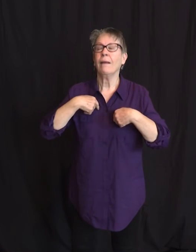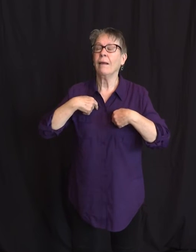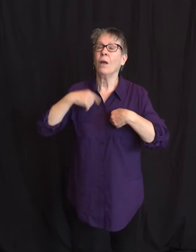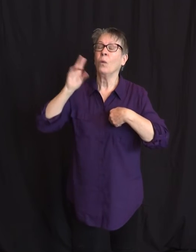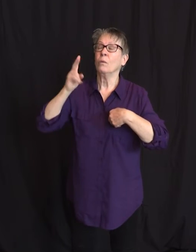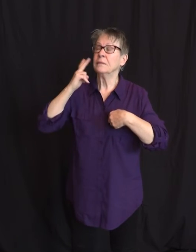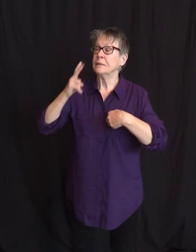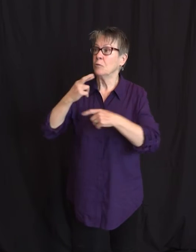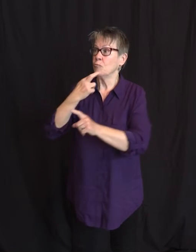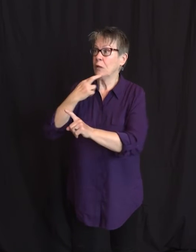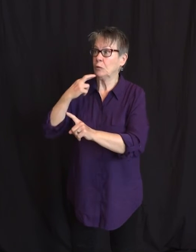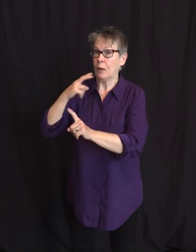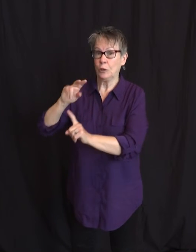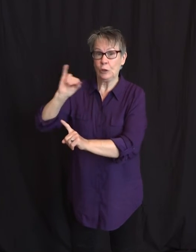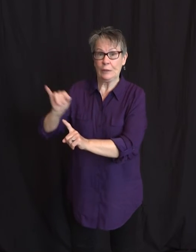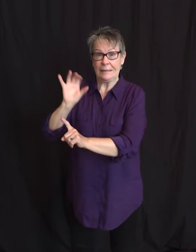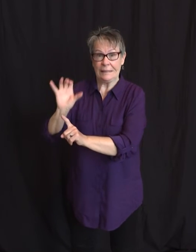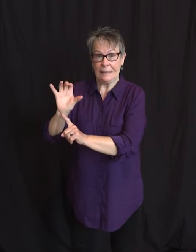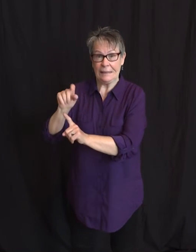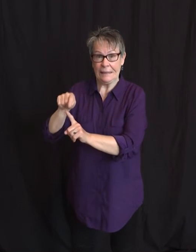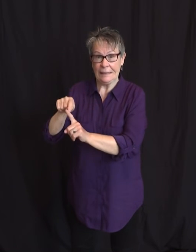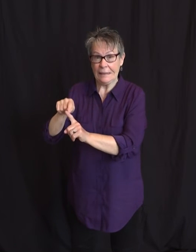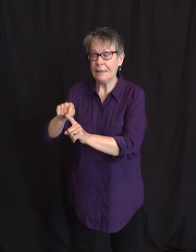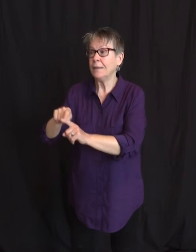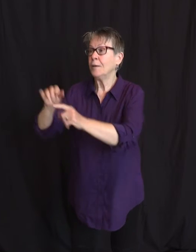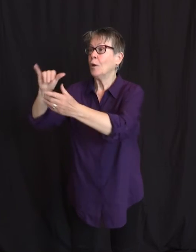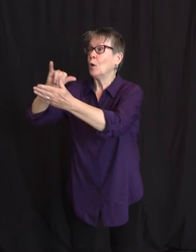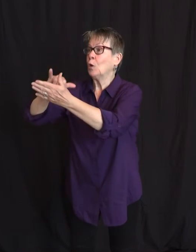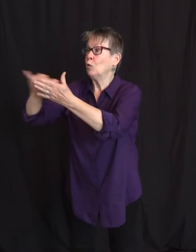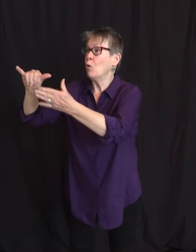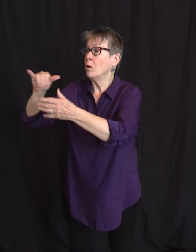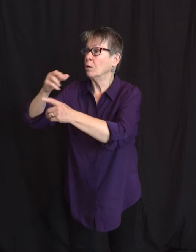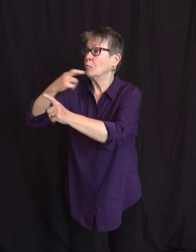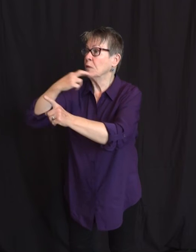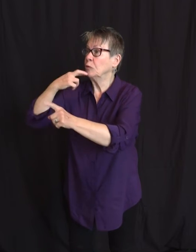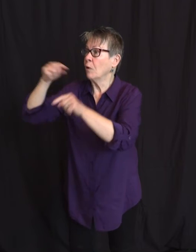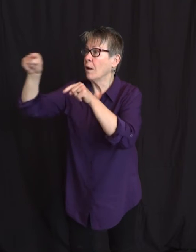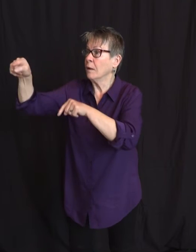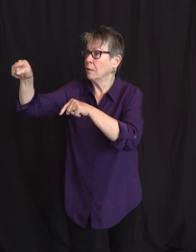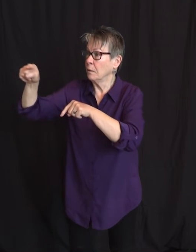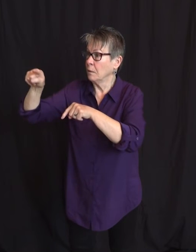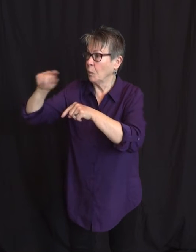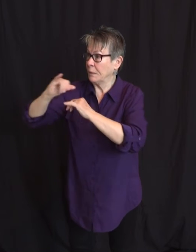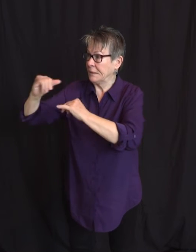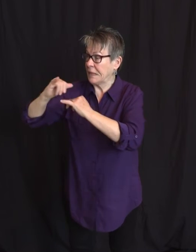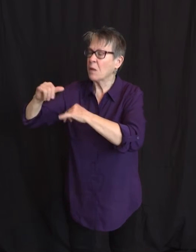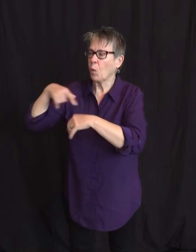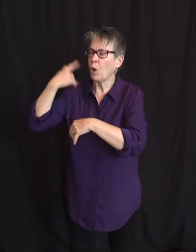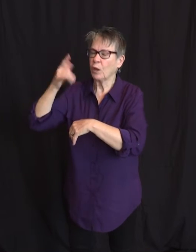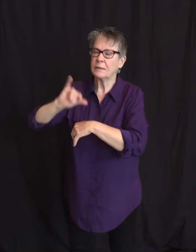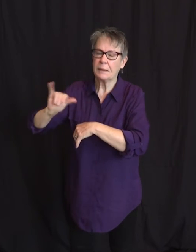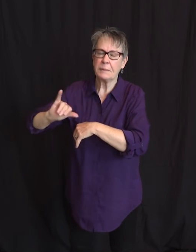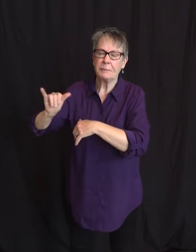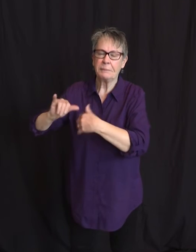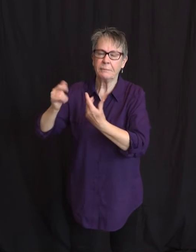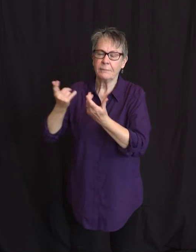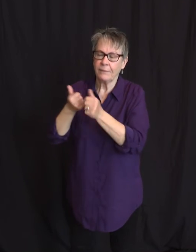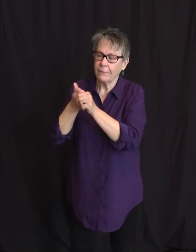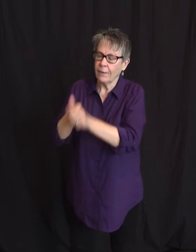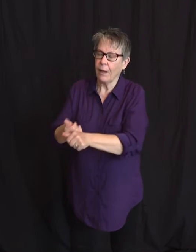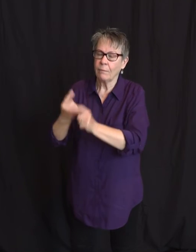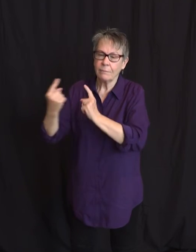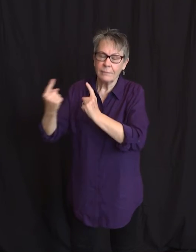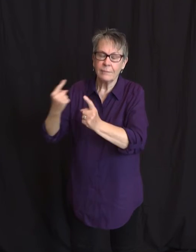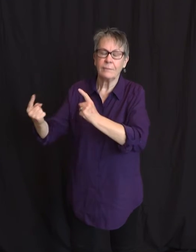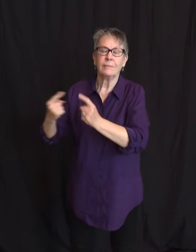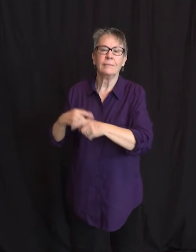things dramatically one way or the other. So that's an example of something I would suspect would be in harmony. I think it's too early